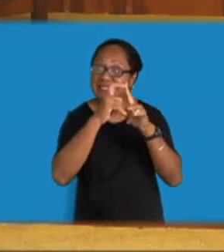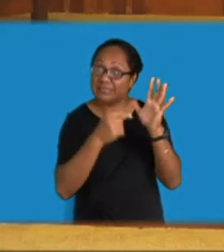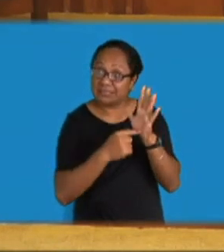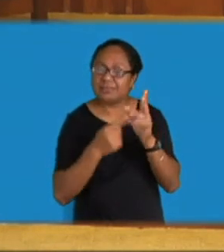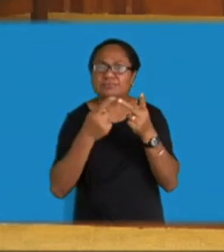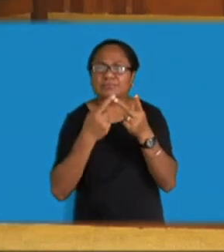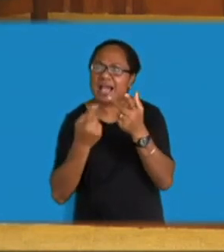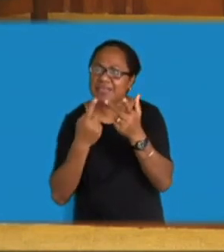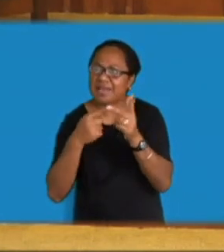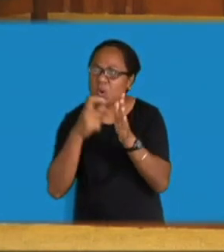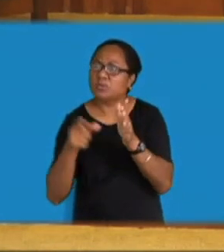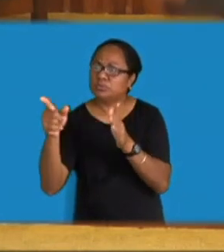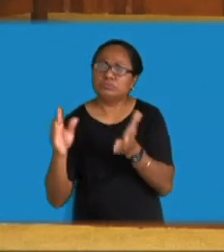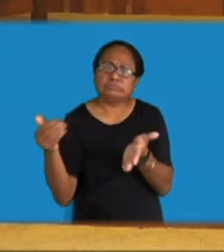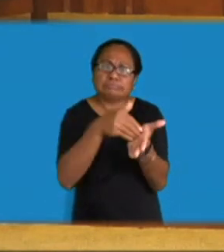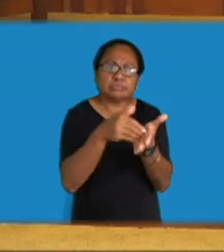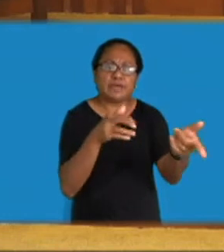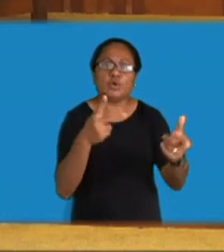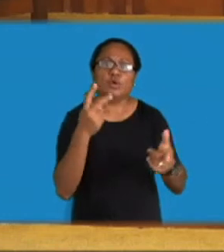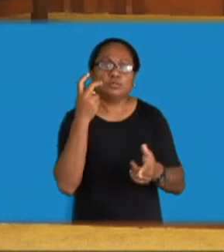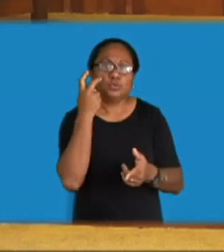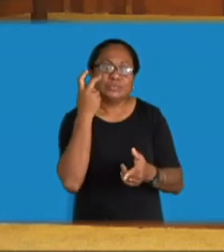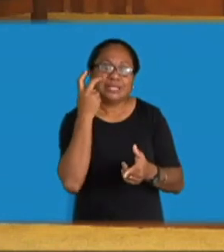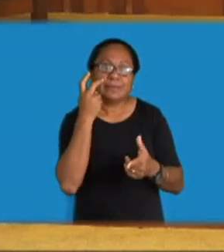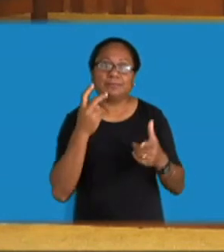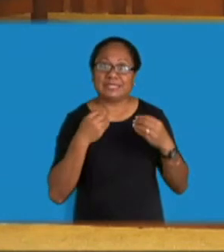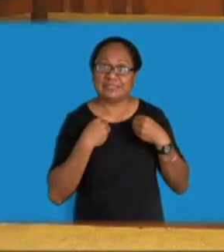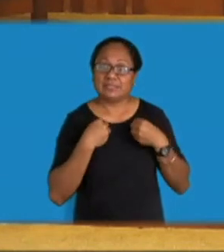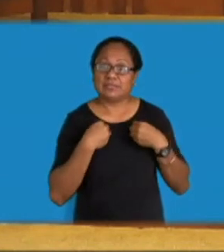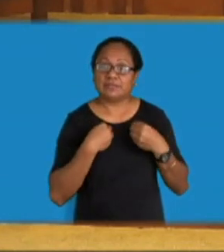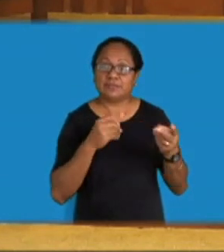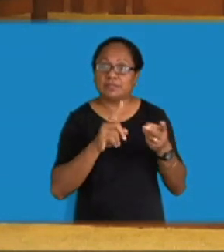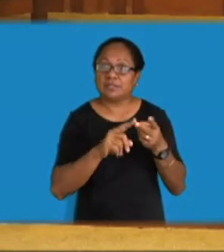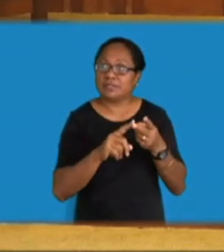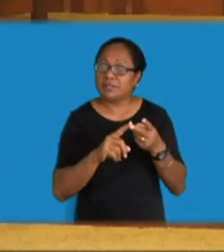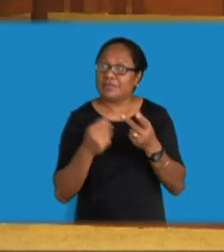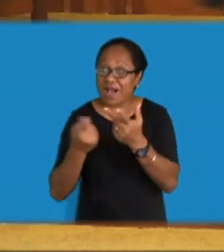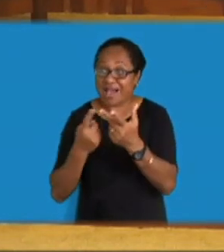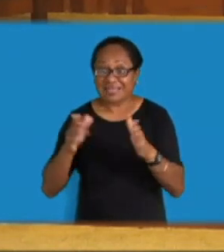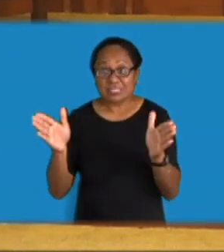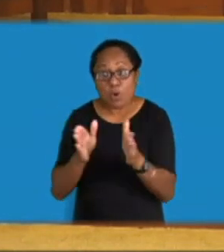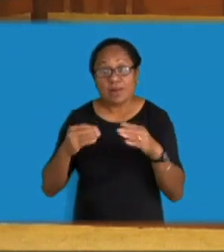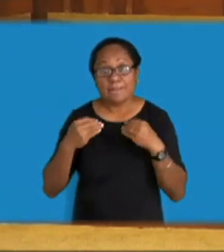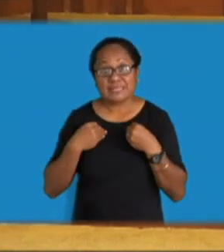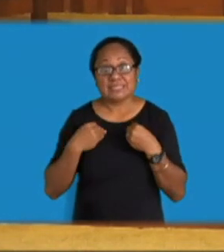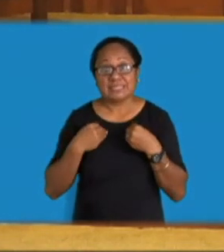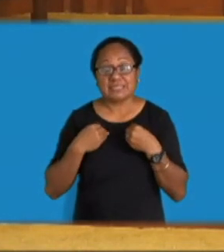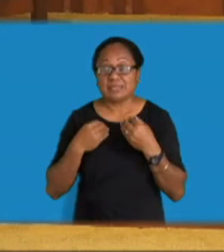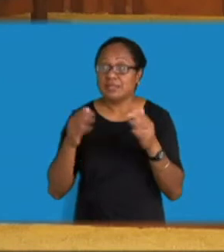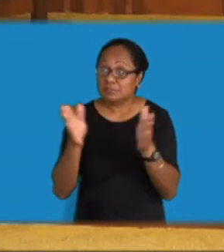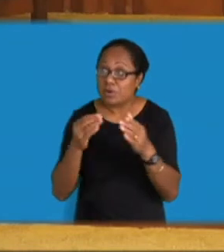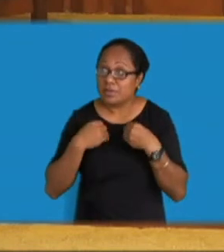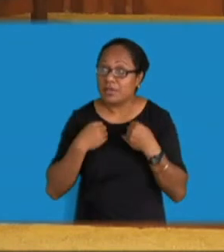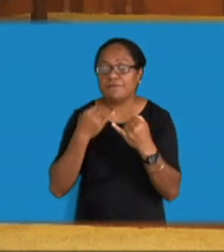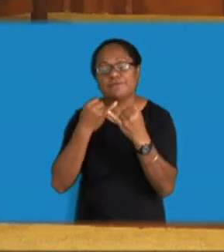he's burdened on the tourism industry, and also the small, medium enterprises. Madam Speaker, medium enterprises are very important for